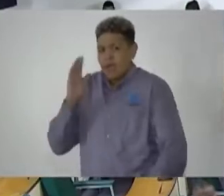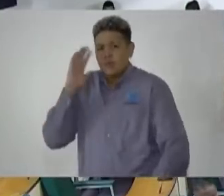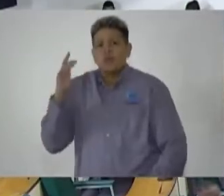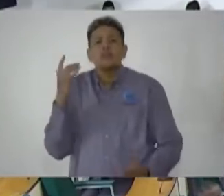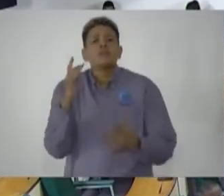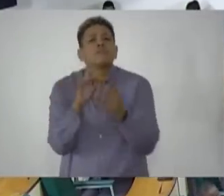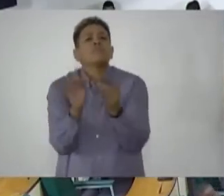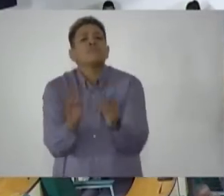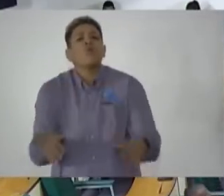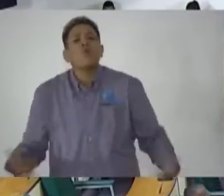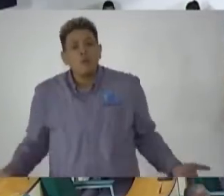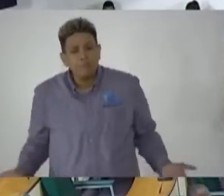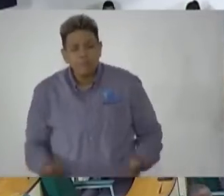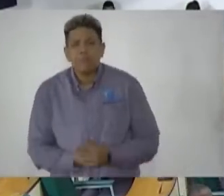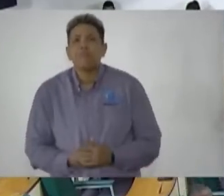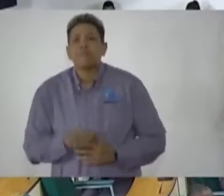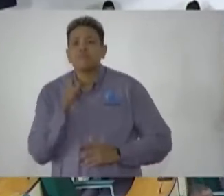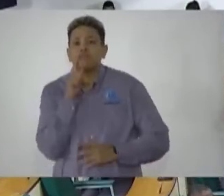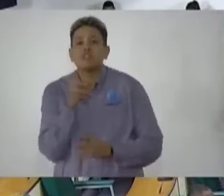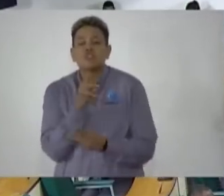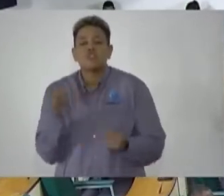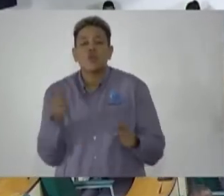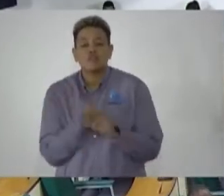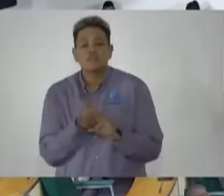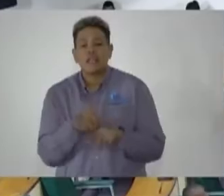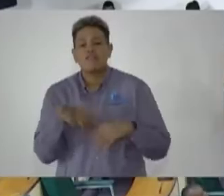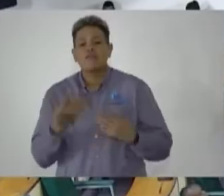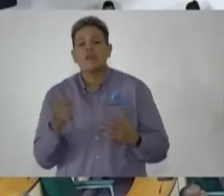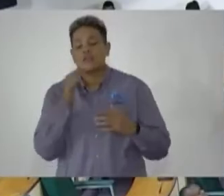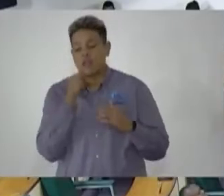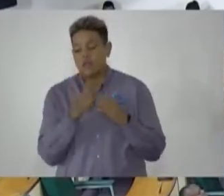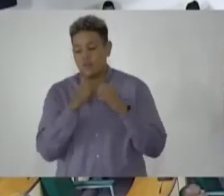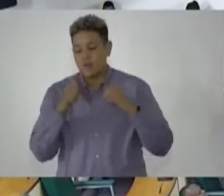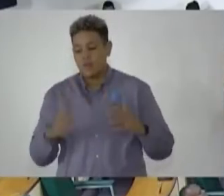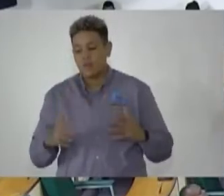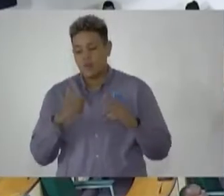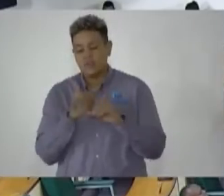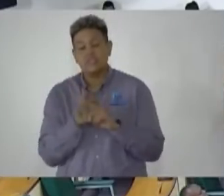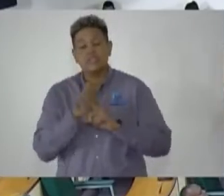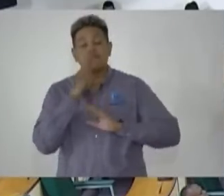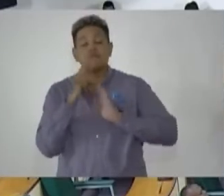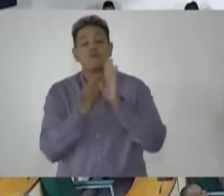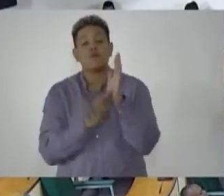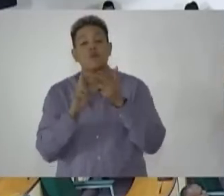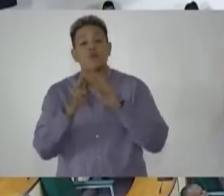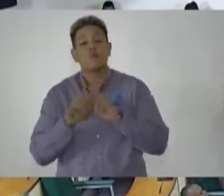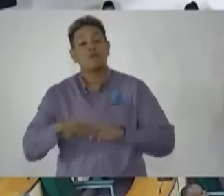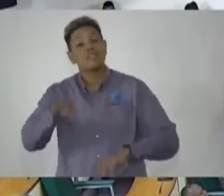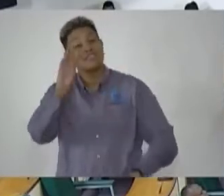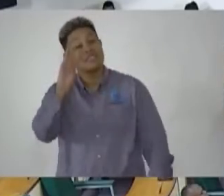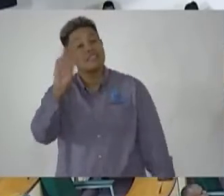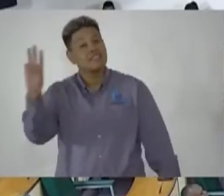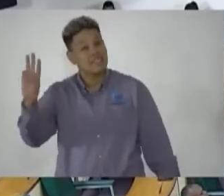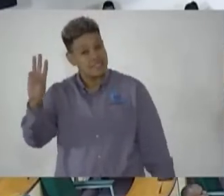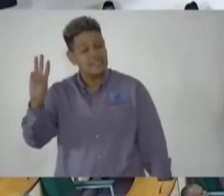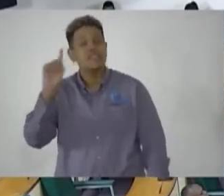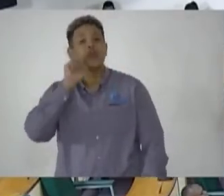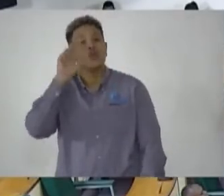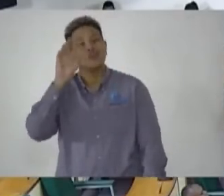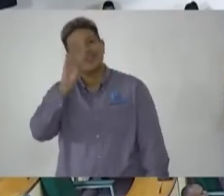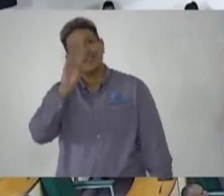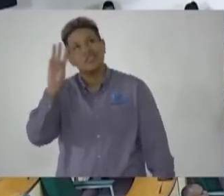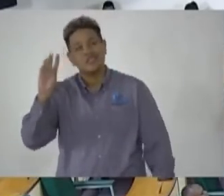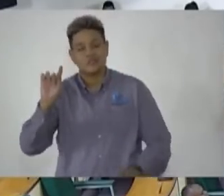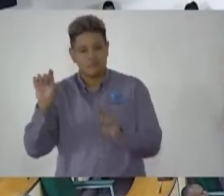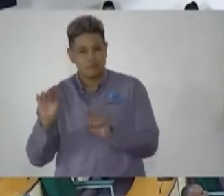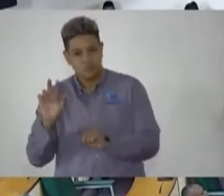move. Be it resolved that notwithstanding Standing Orders number 66-3